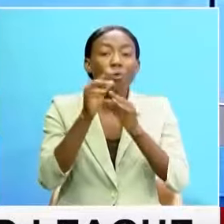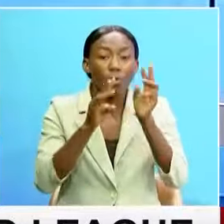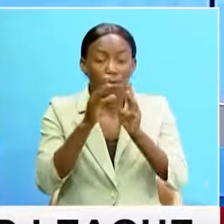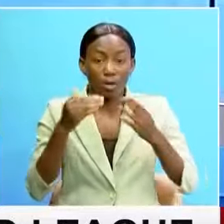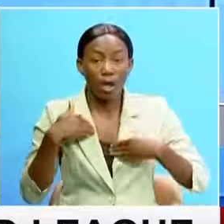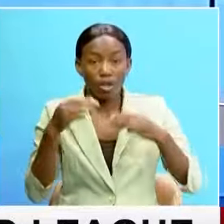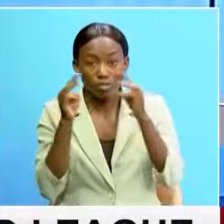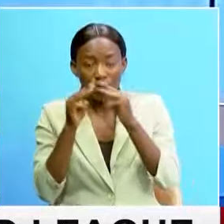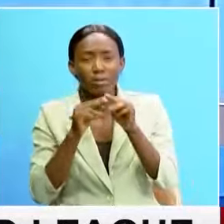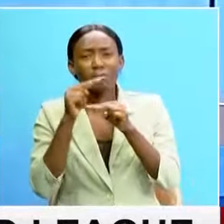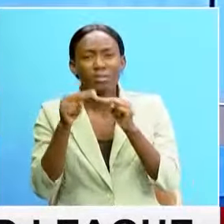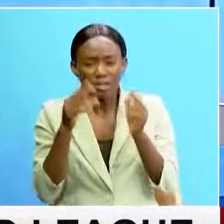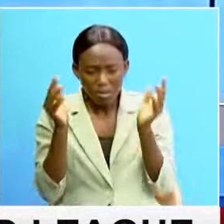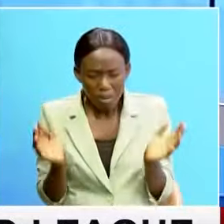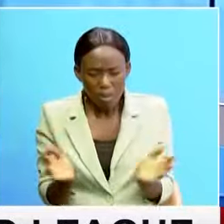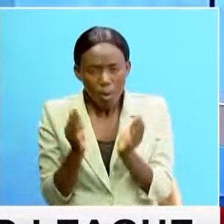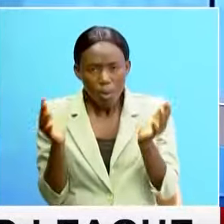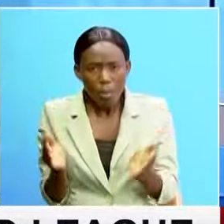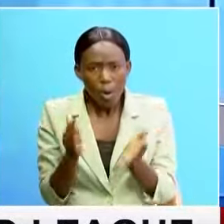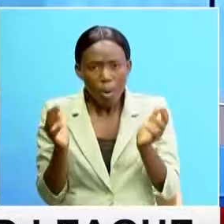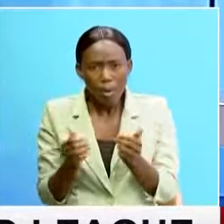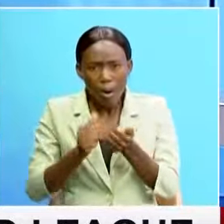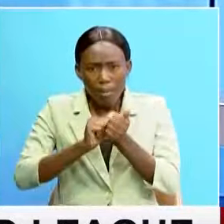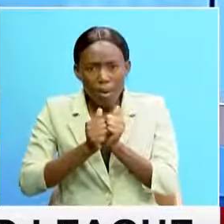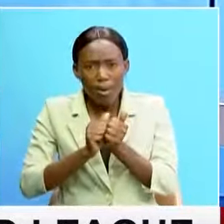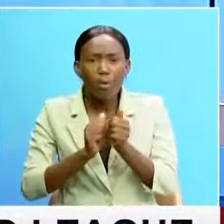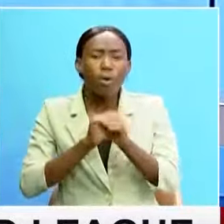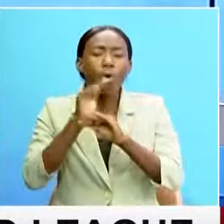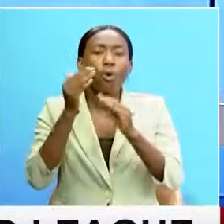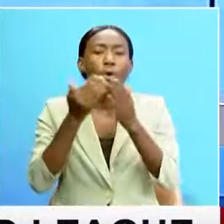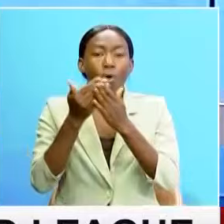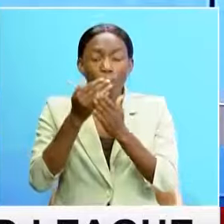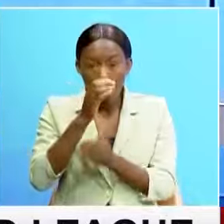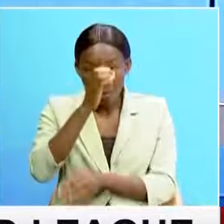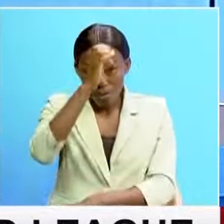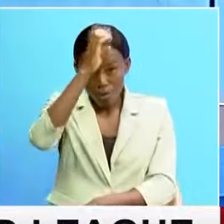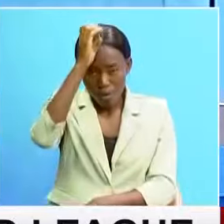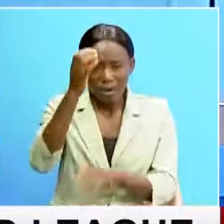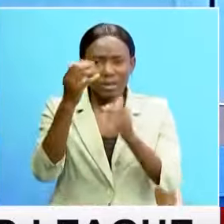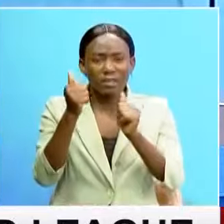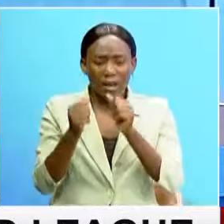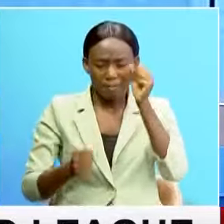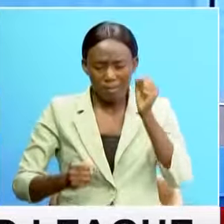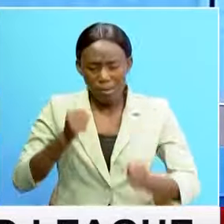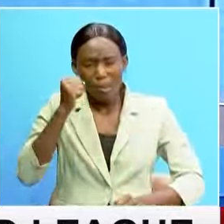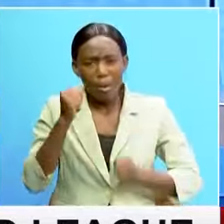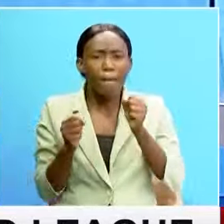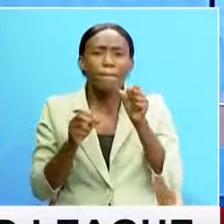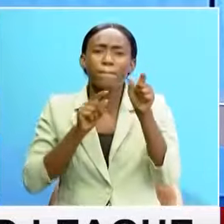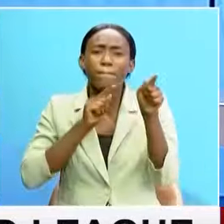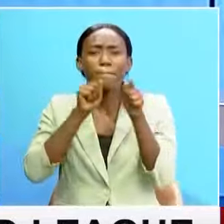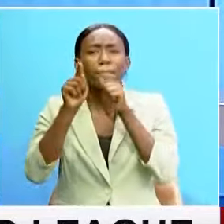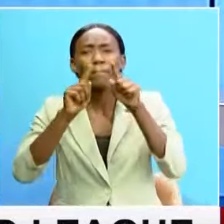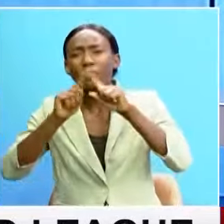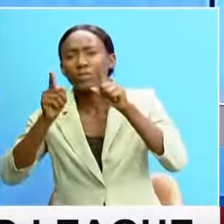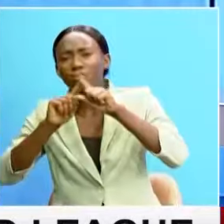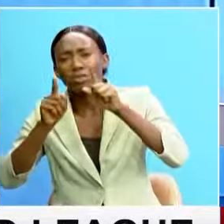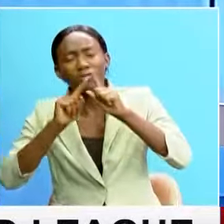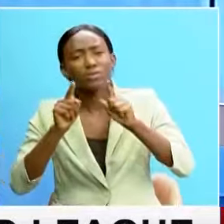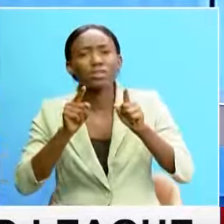enhancing the sport's appeal beyond Europe. Athletes compete across various disciplines,